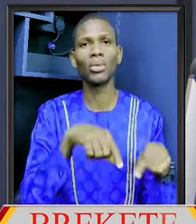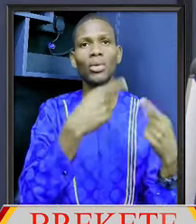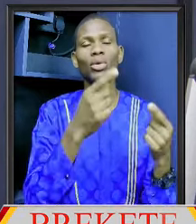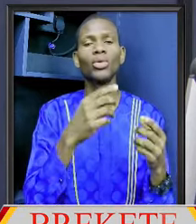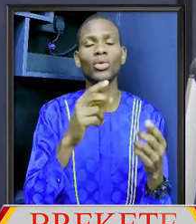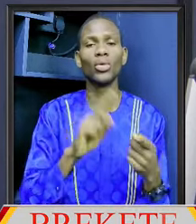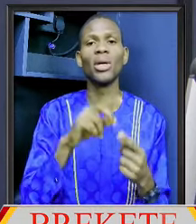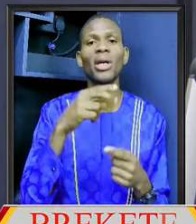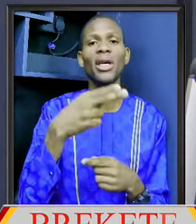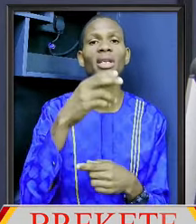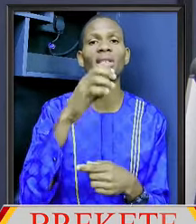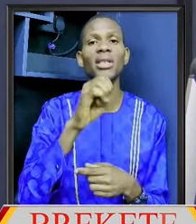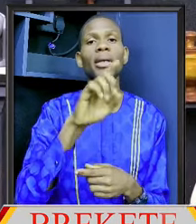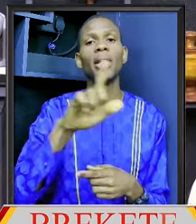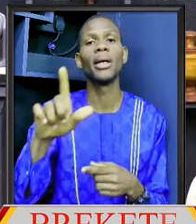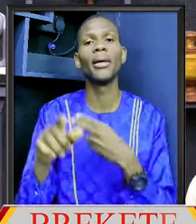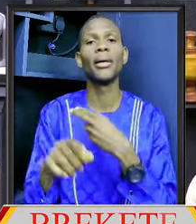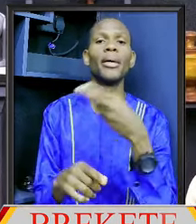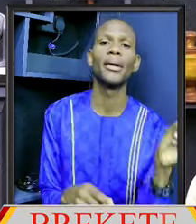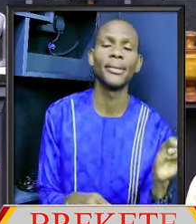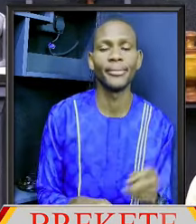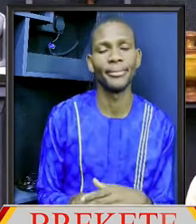HELL.